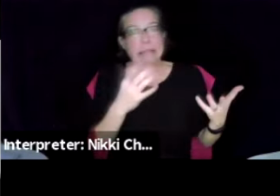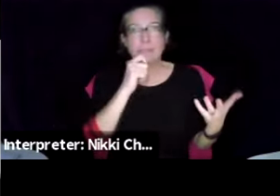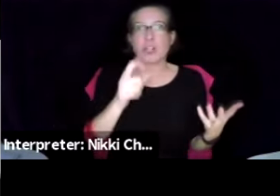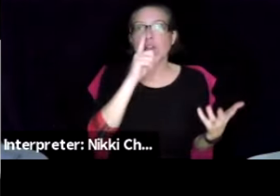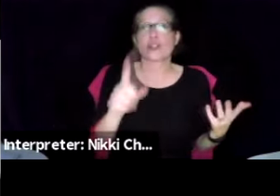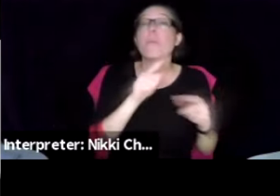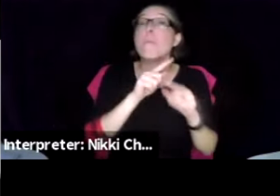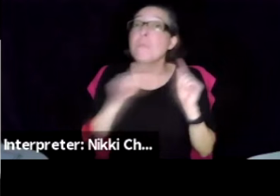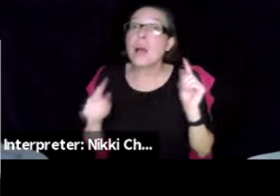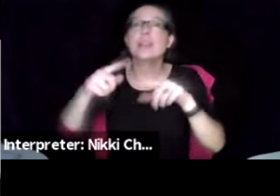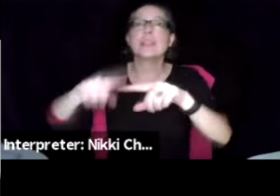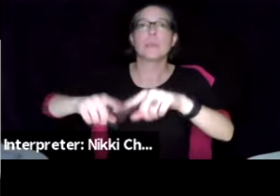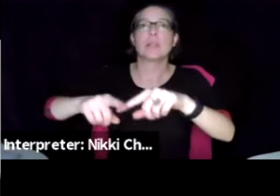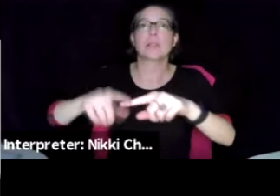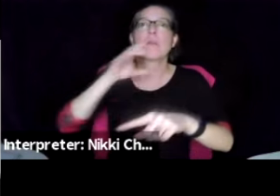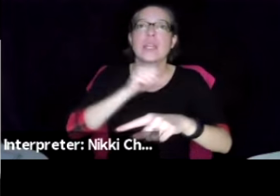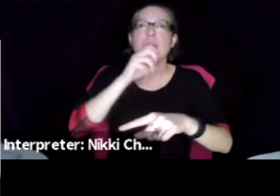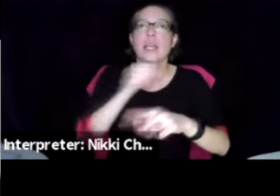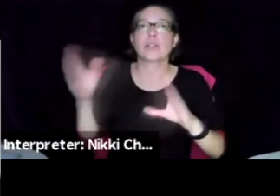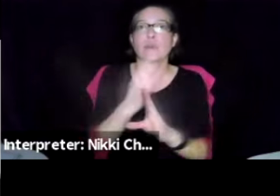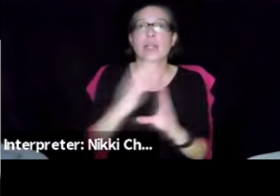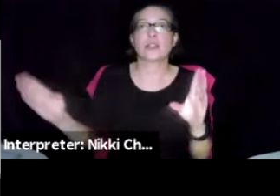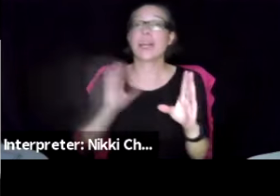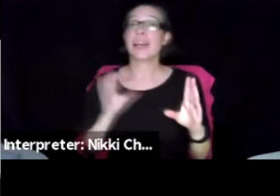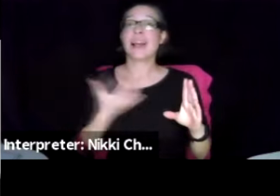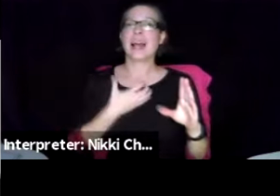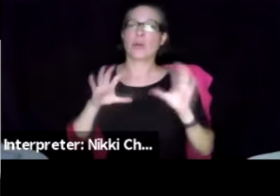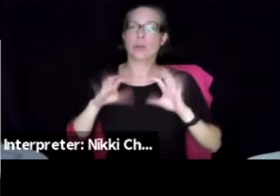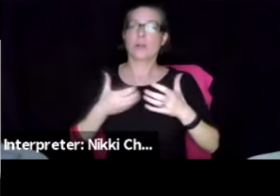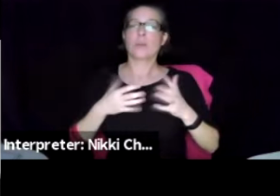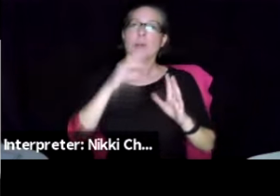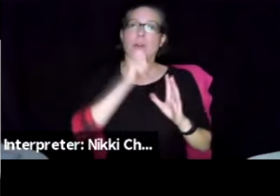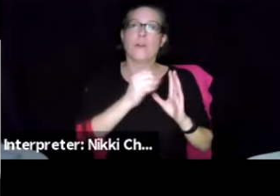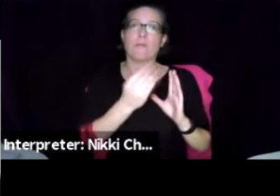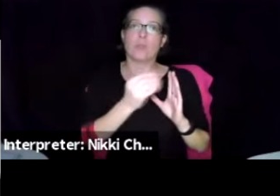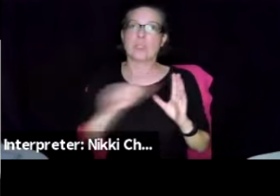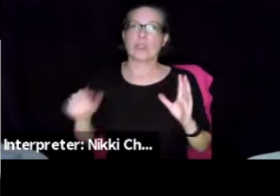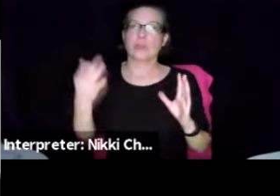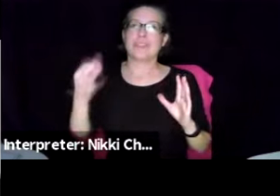the age range, the 14 to 19 age range that we conversed about.